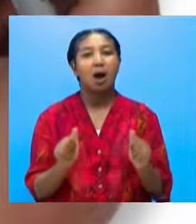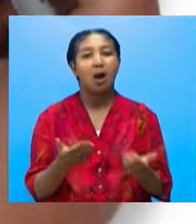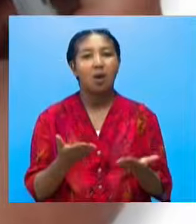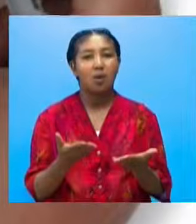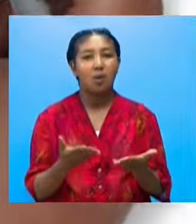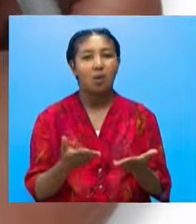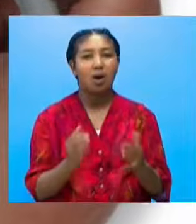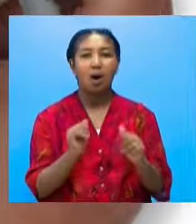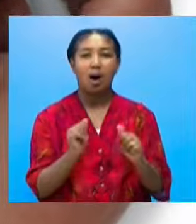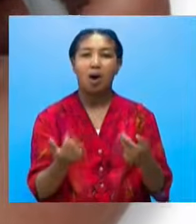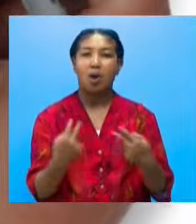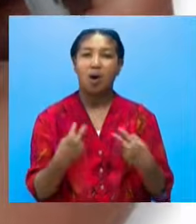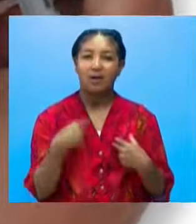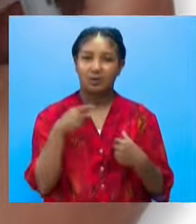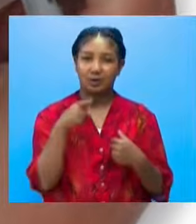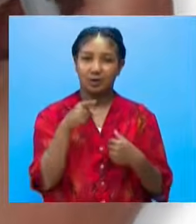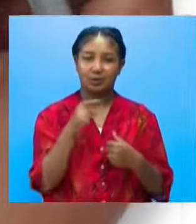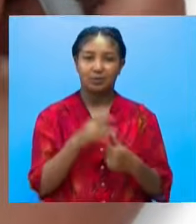have you